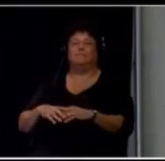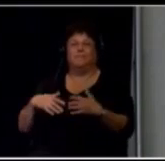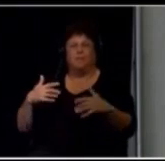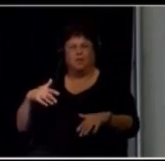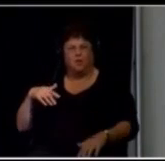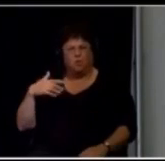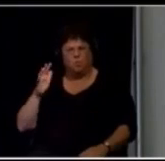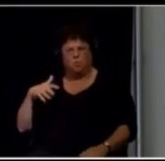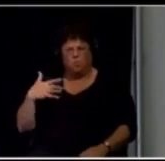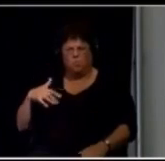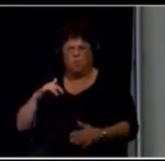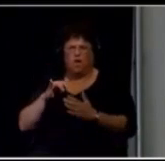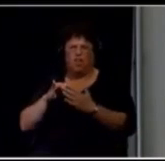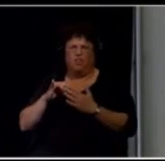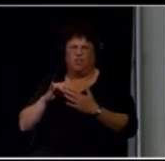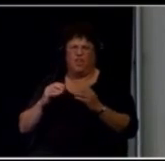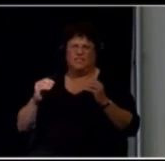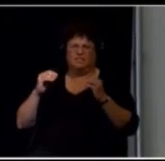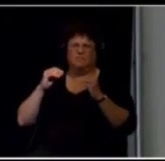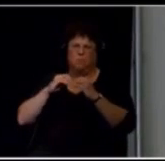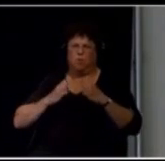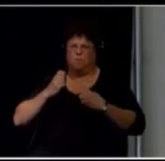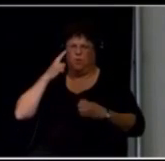Boy, this makes it even more emotional.